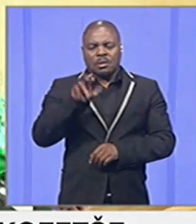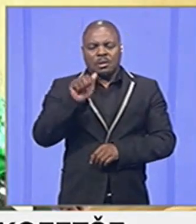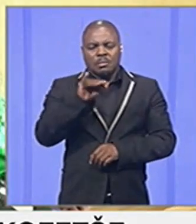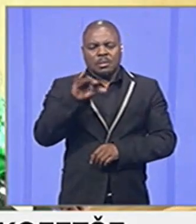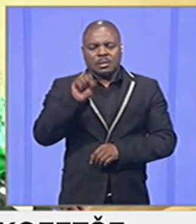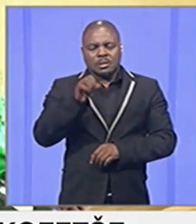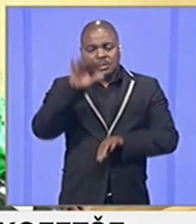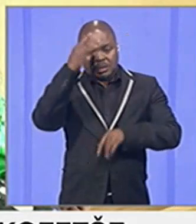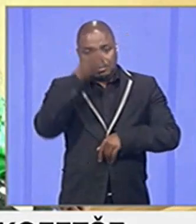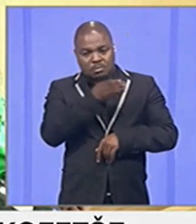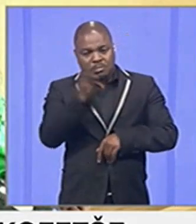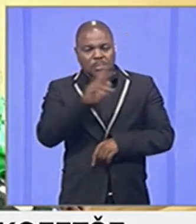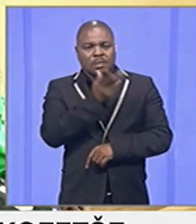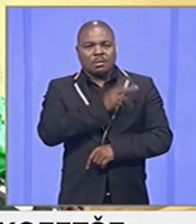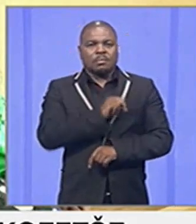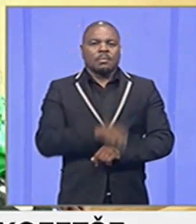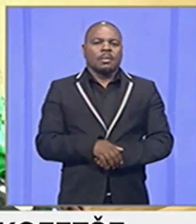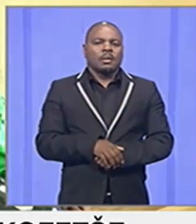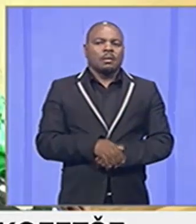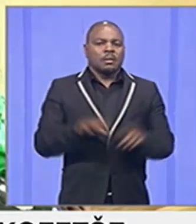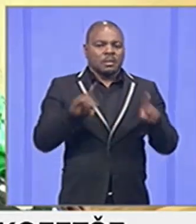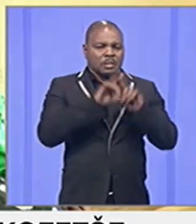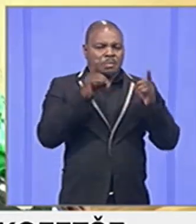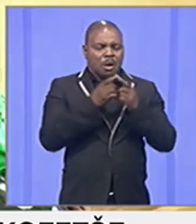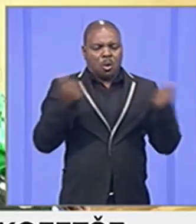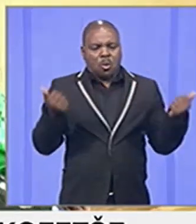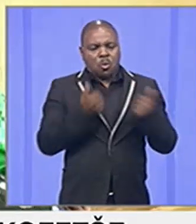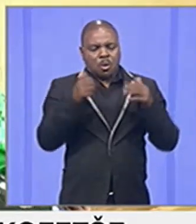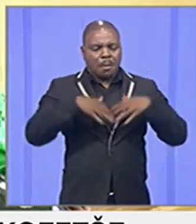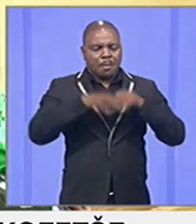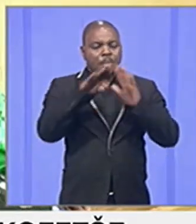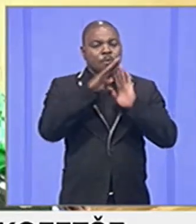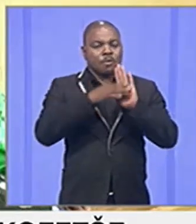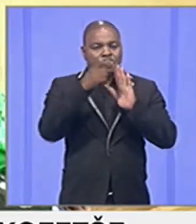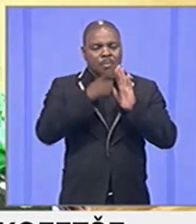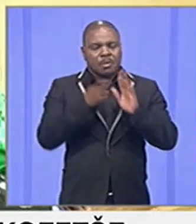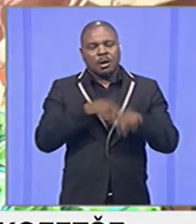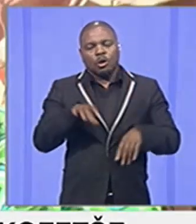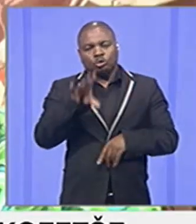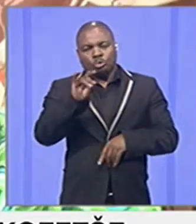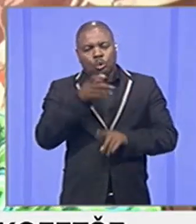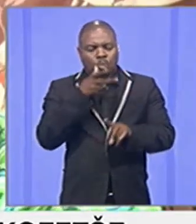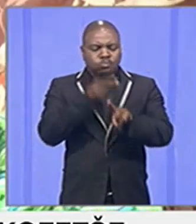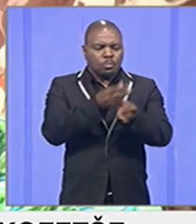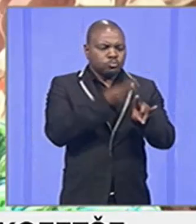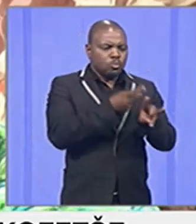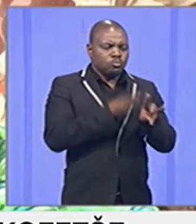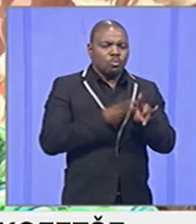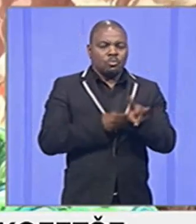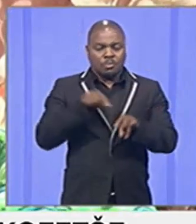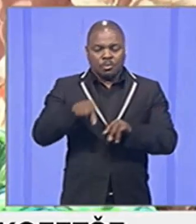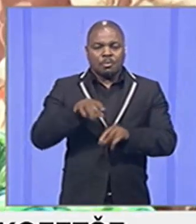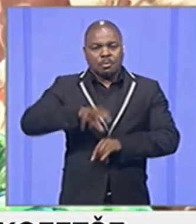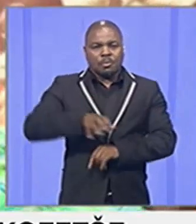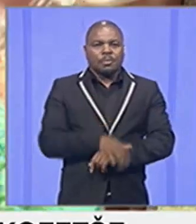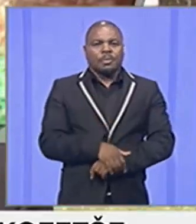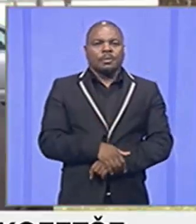ka provinseng yeo. Kgoro e šetše e laotše lesolokgoparara la go enta dimpša ka provinseng yeo.